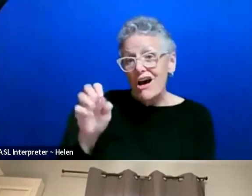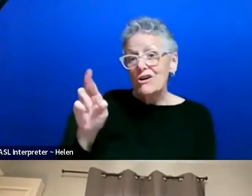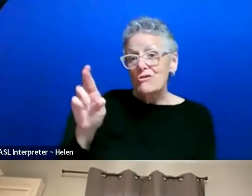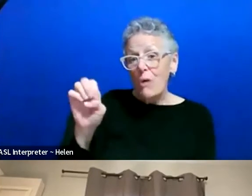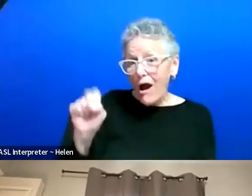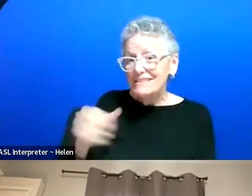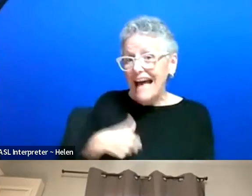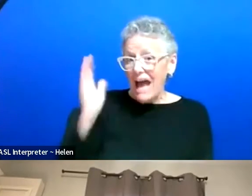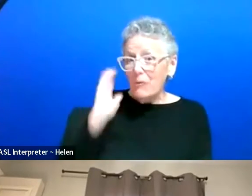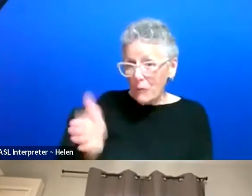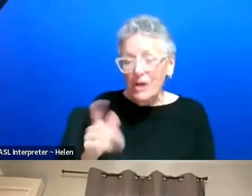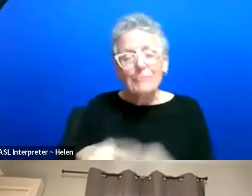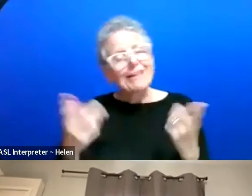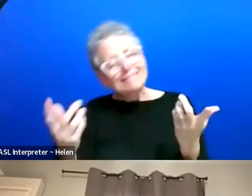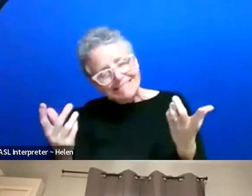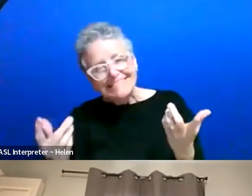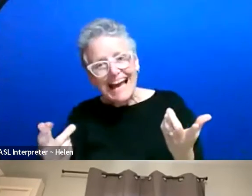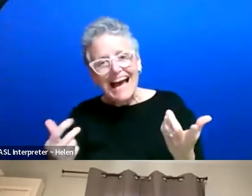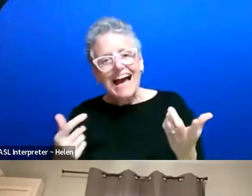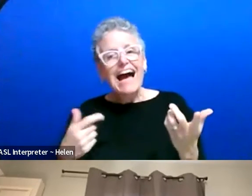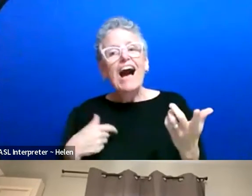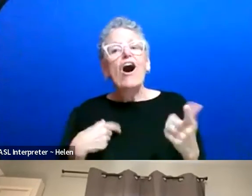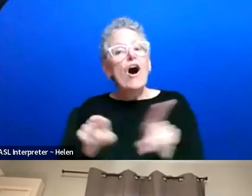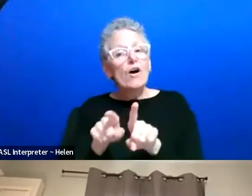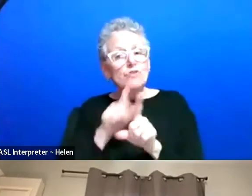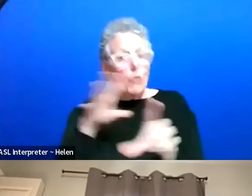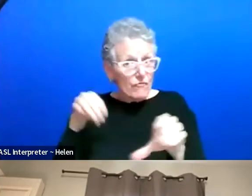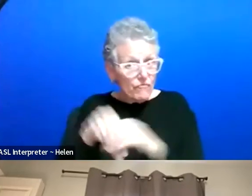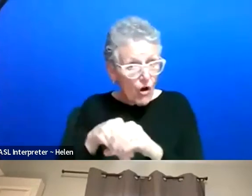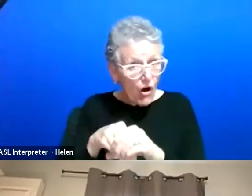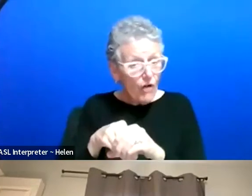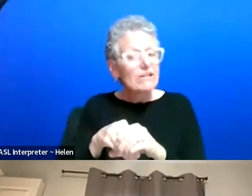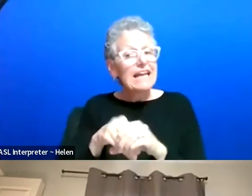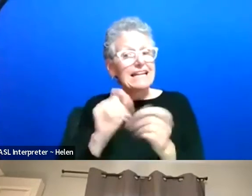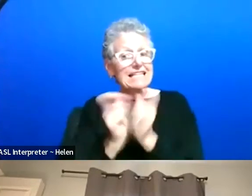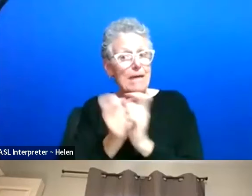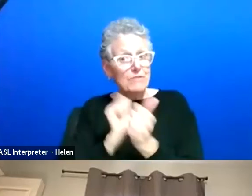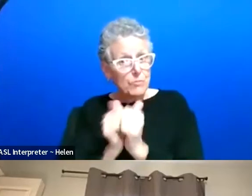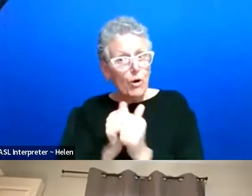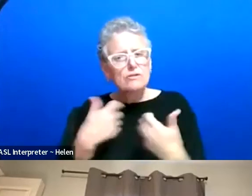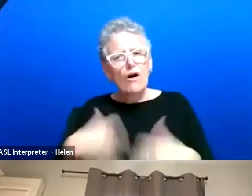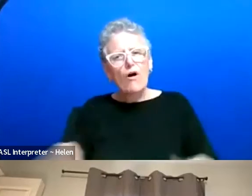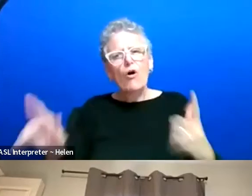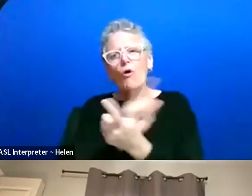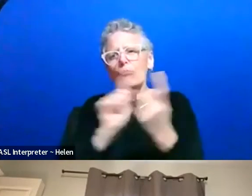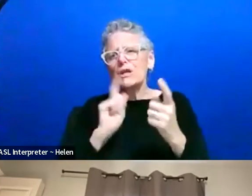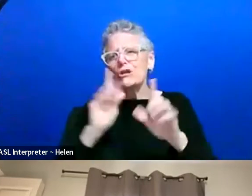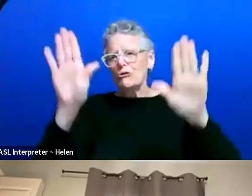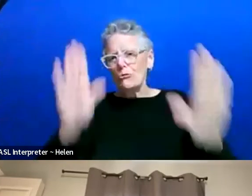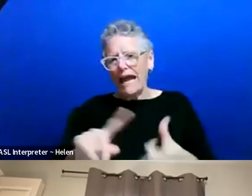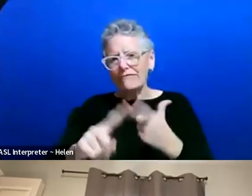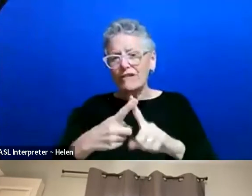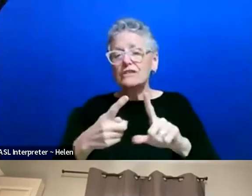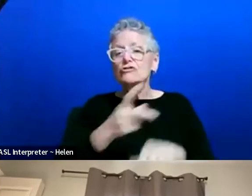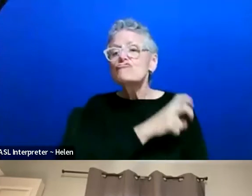But being around, I have made some really, really great friends. And if you do travel to other tournaments and you get